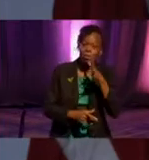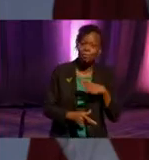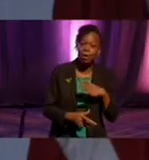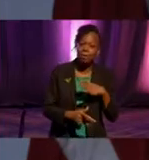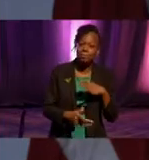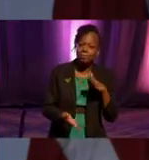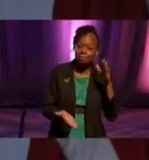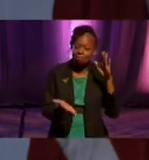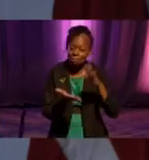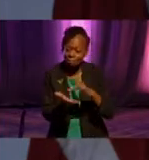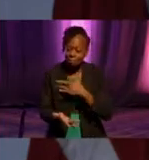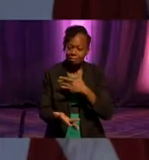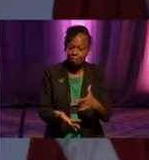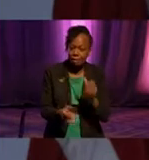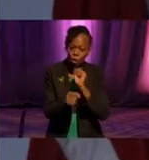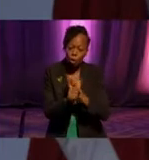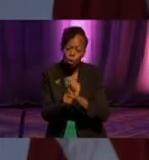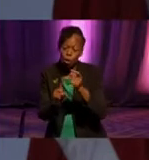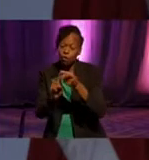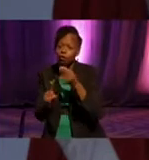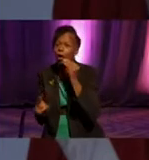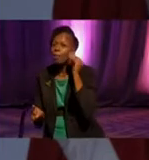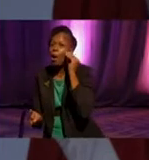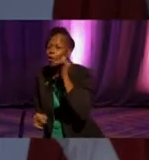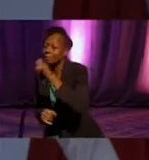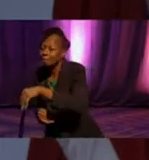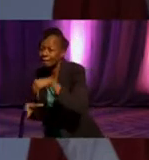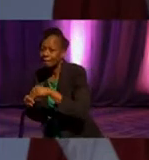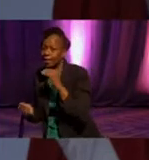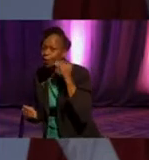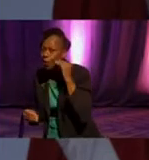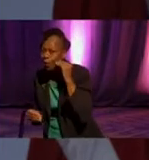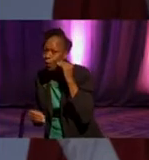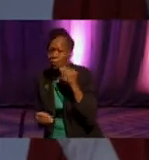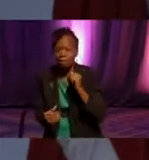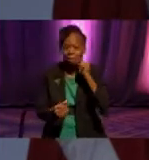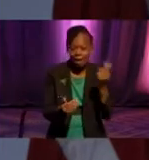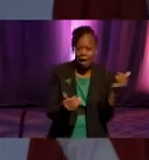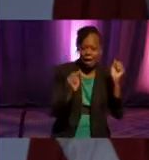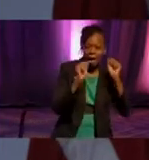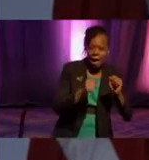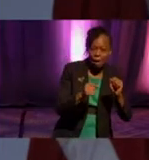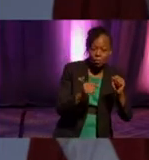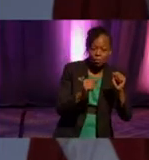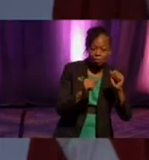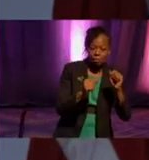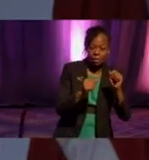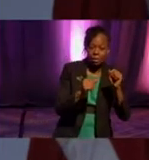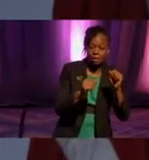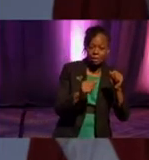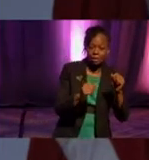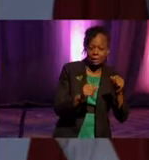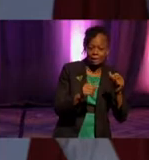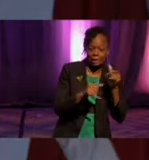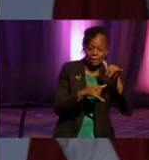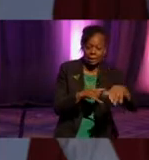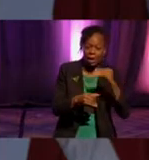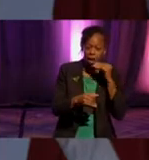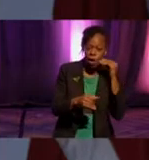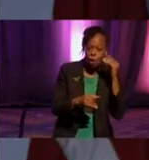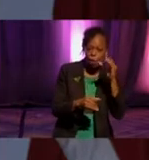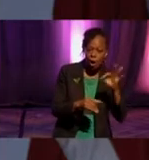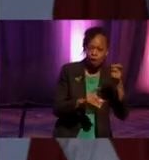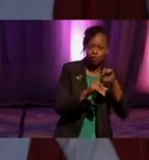from home, less likely to be able to take time off from work, and more likely to be solely responsible